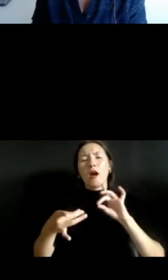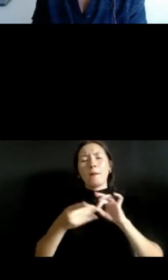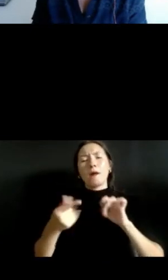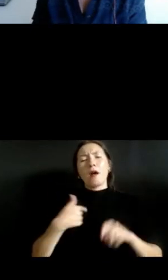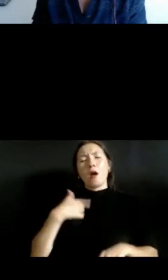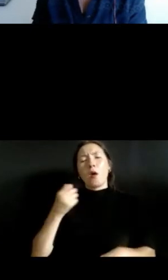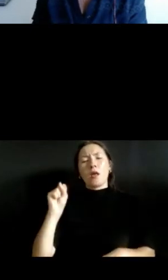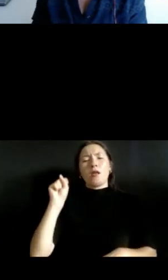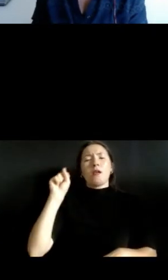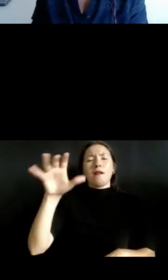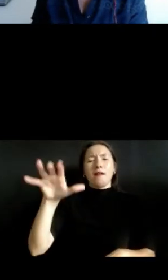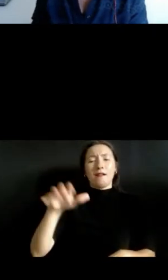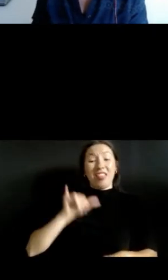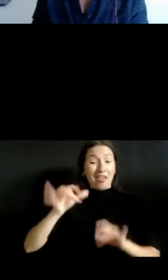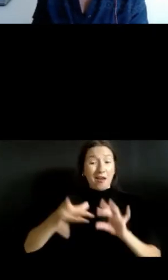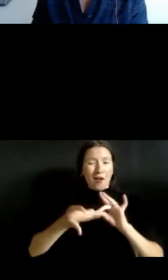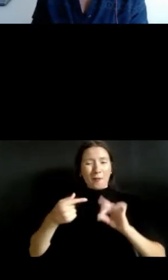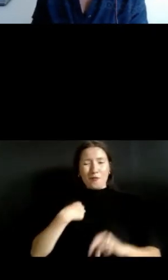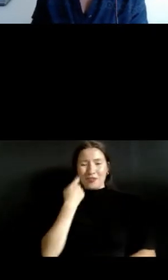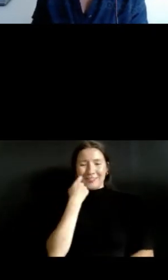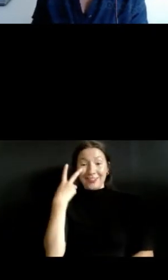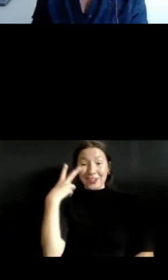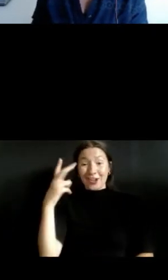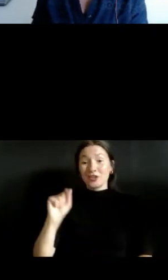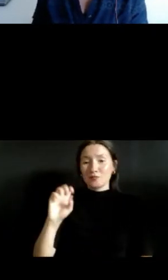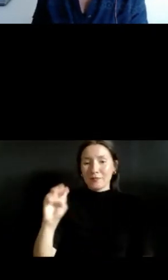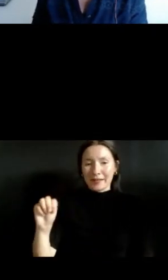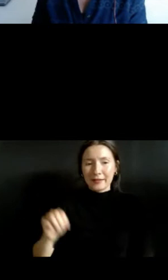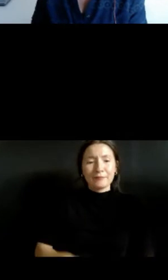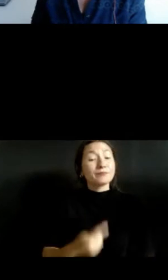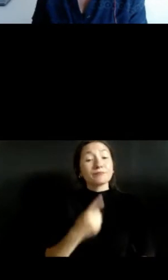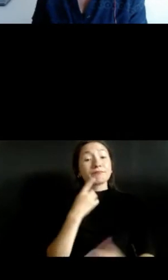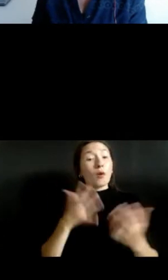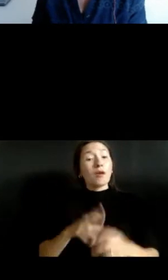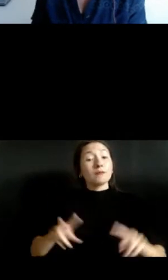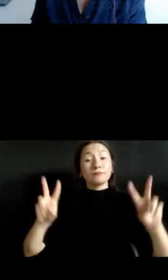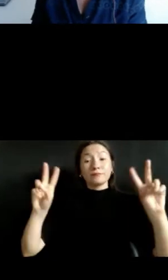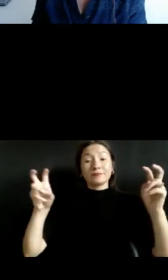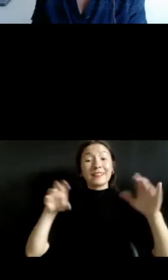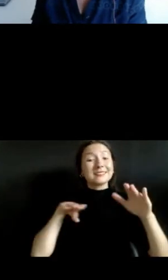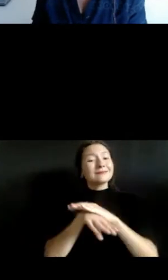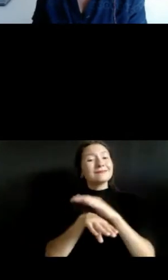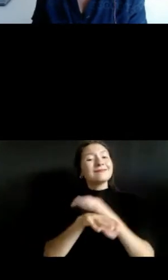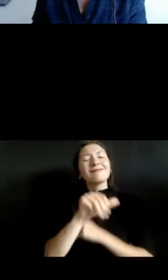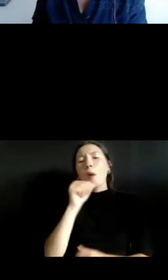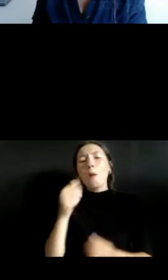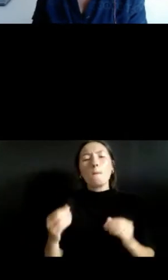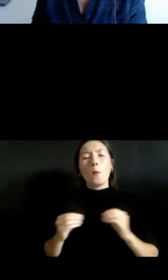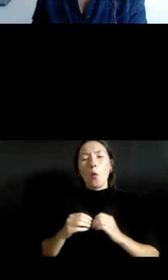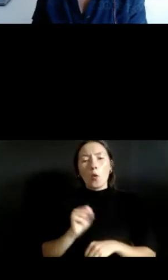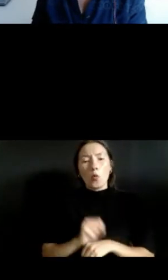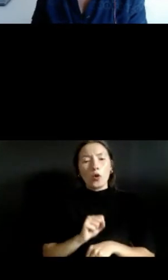was, accessibility isn't more work. You were just cutting corners before. Your work